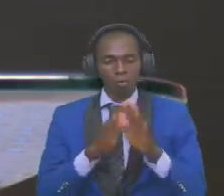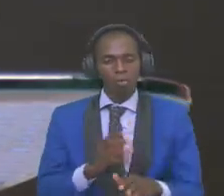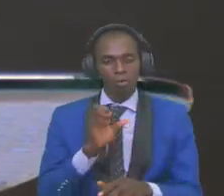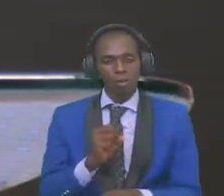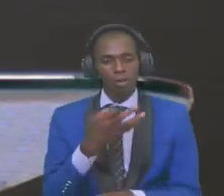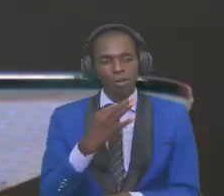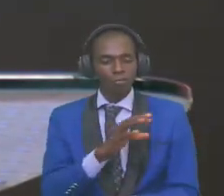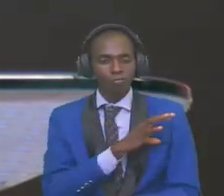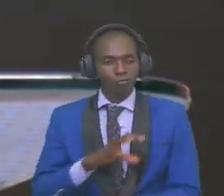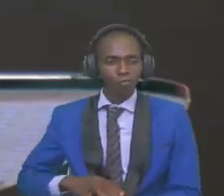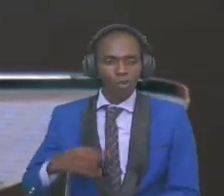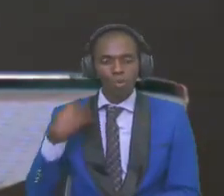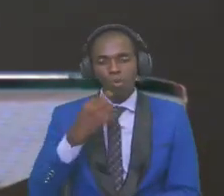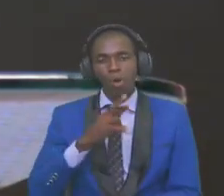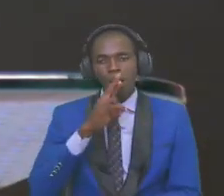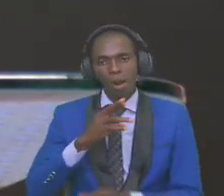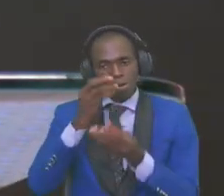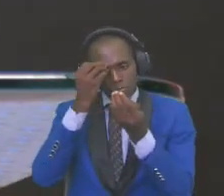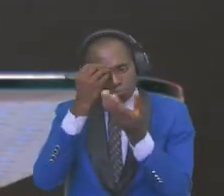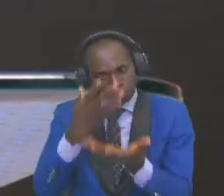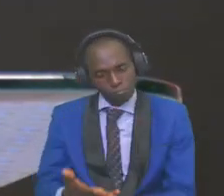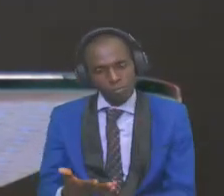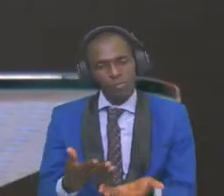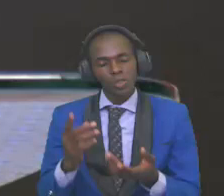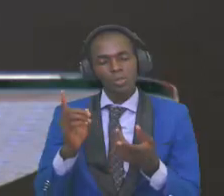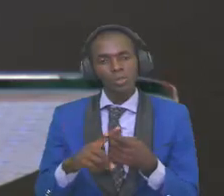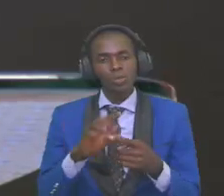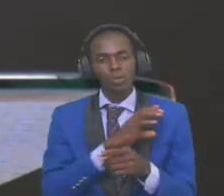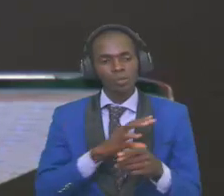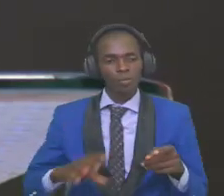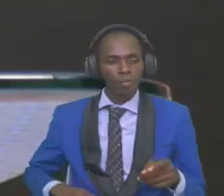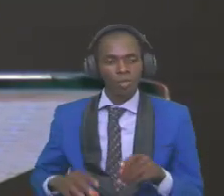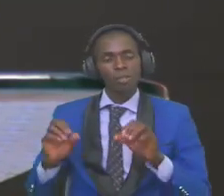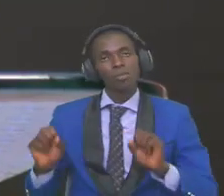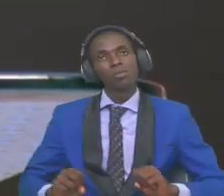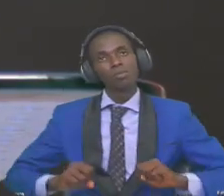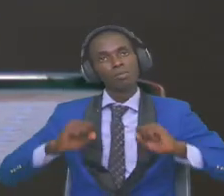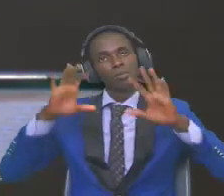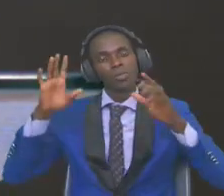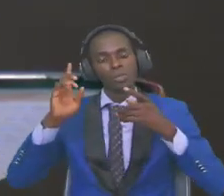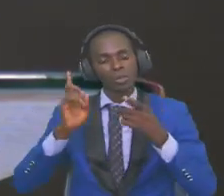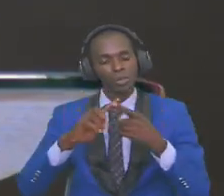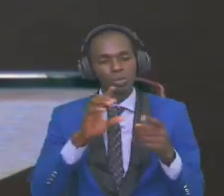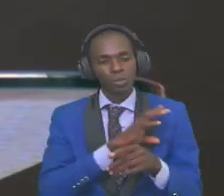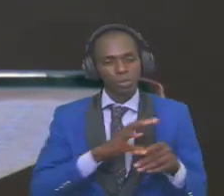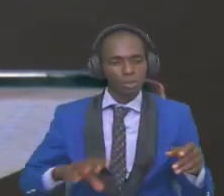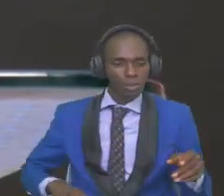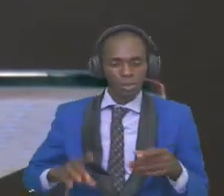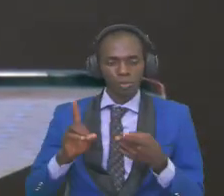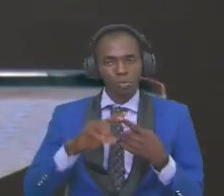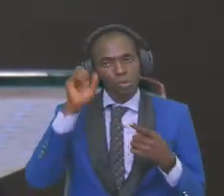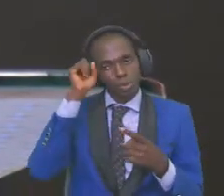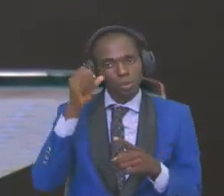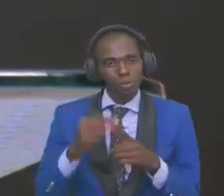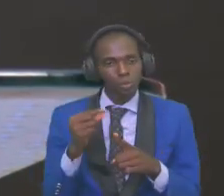who are submissive to Christ, submissive to his word, submissive to